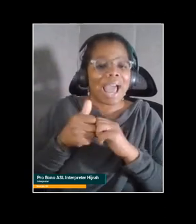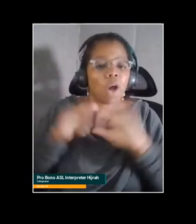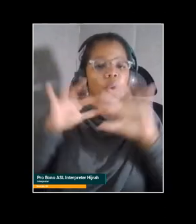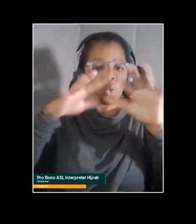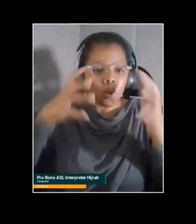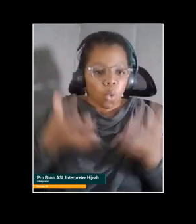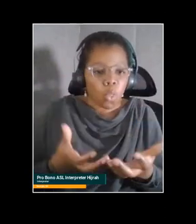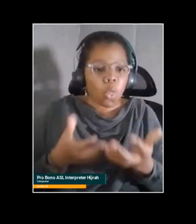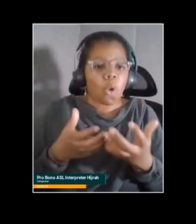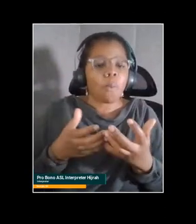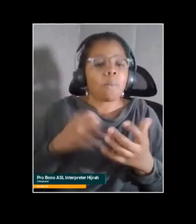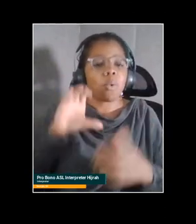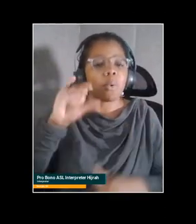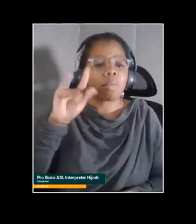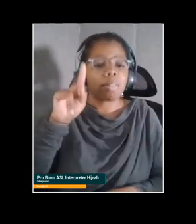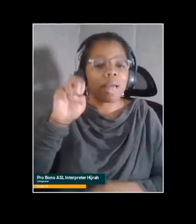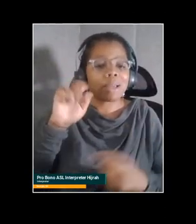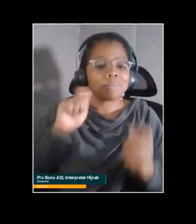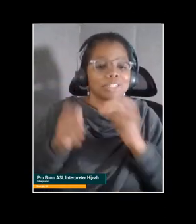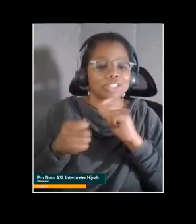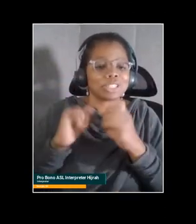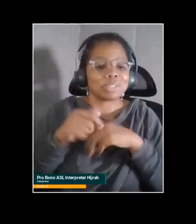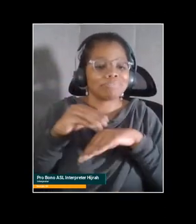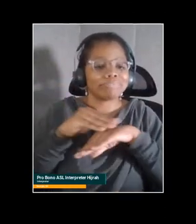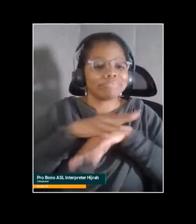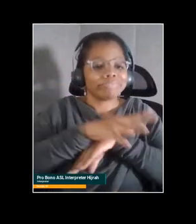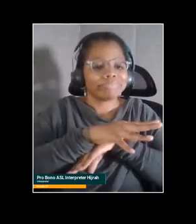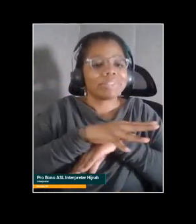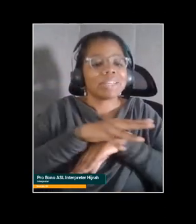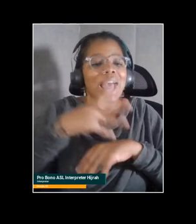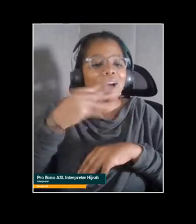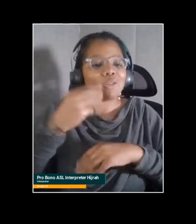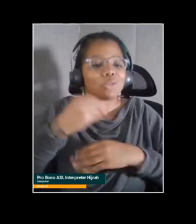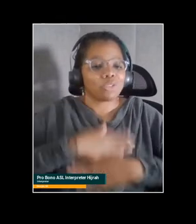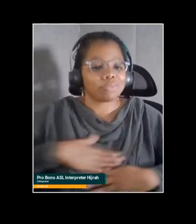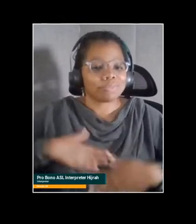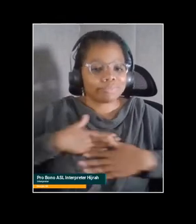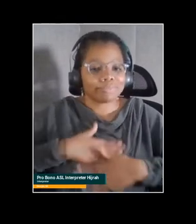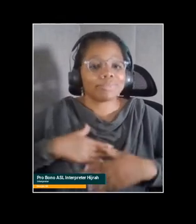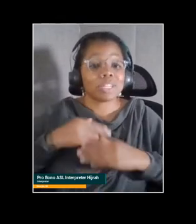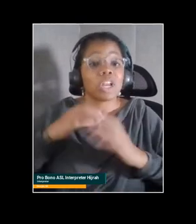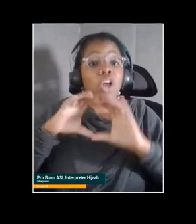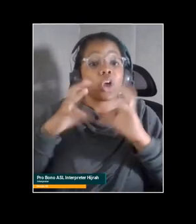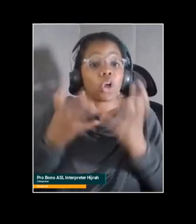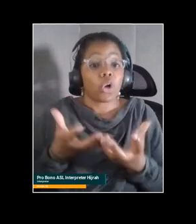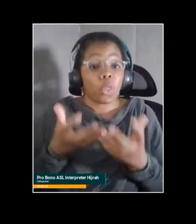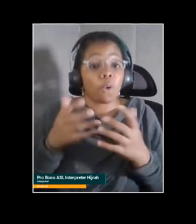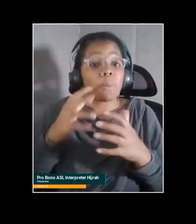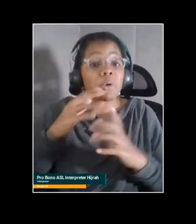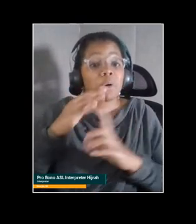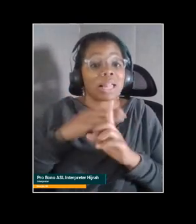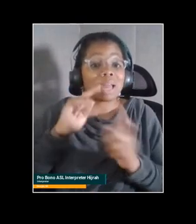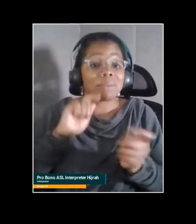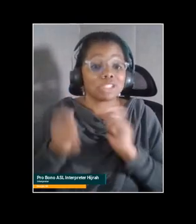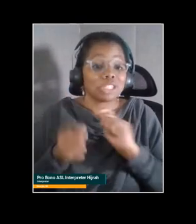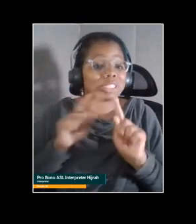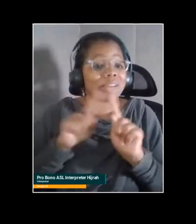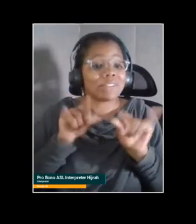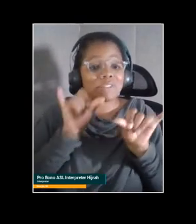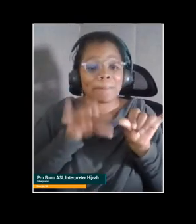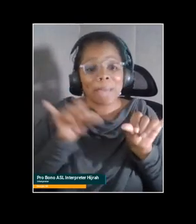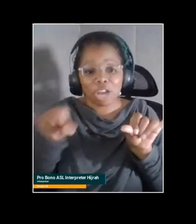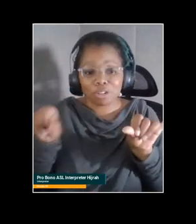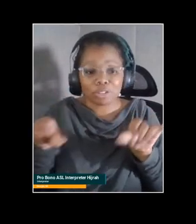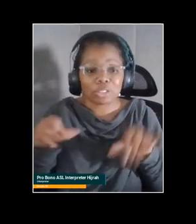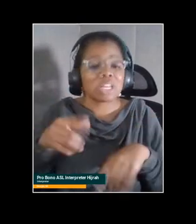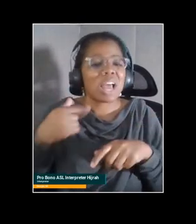change influences outdoor recreation. So global climate change consists of various patterns, and I've got a few examples up